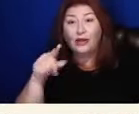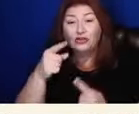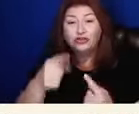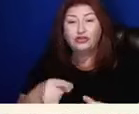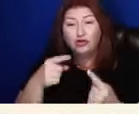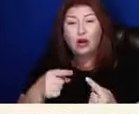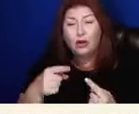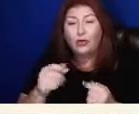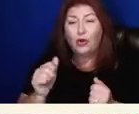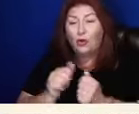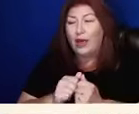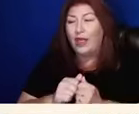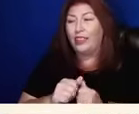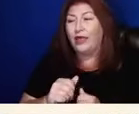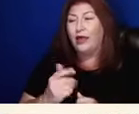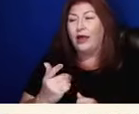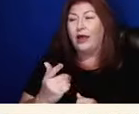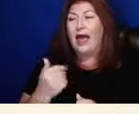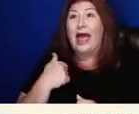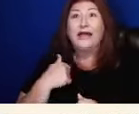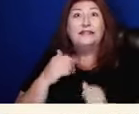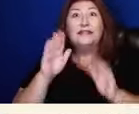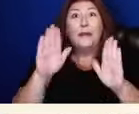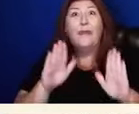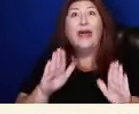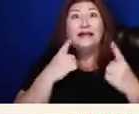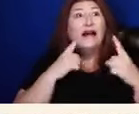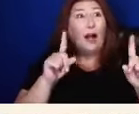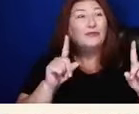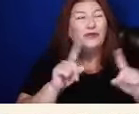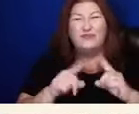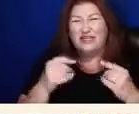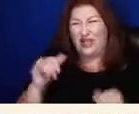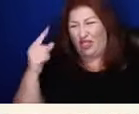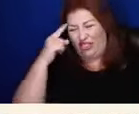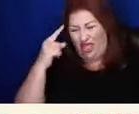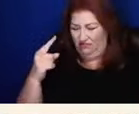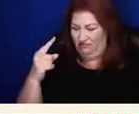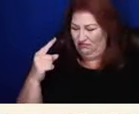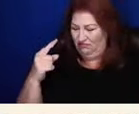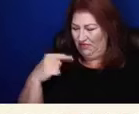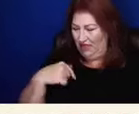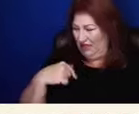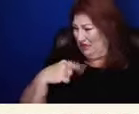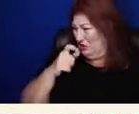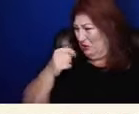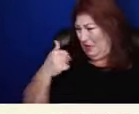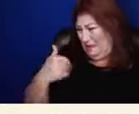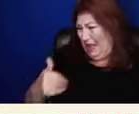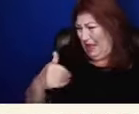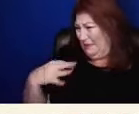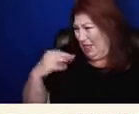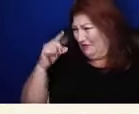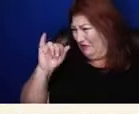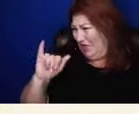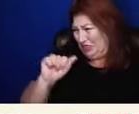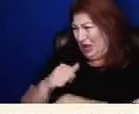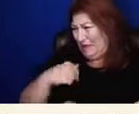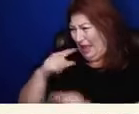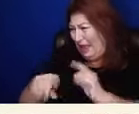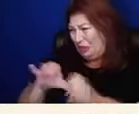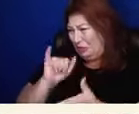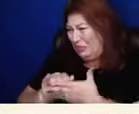who has these amazing accomplishments, but still thinks, oh my gosh, who am I to apply for this job? There's no way I can do it.